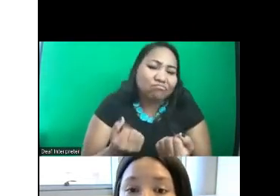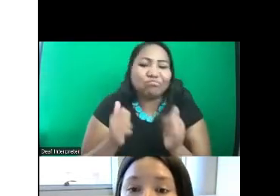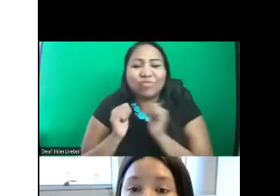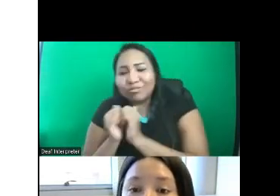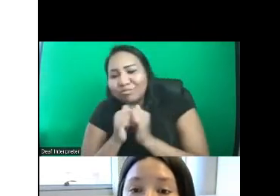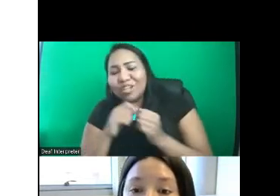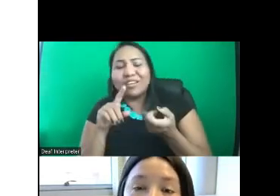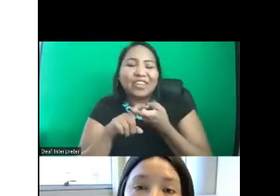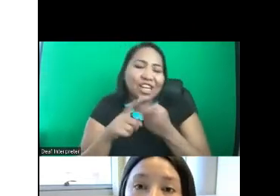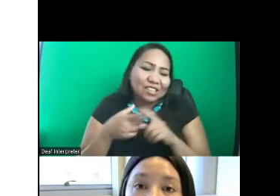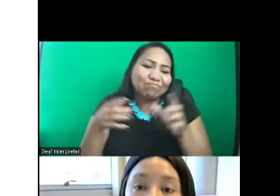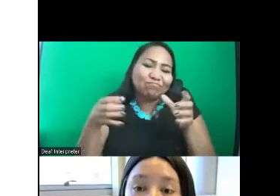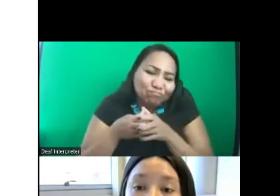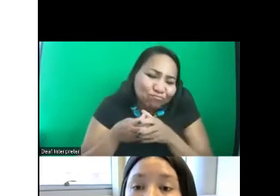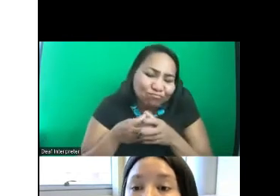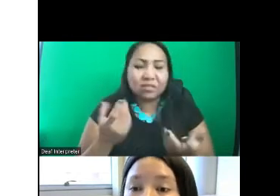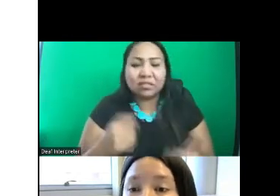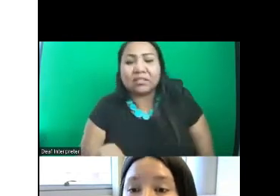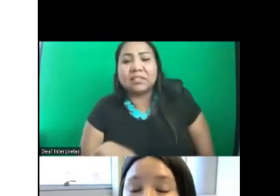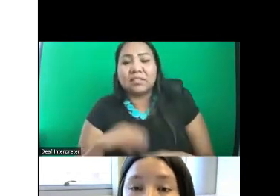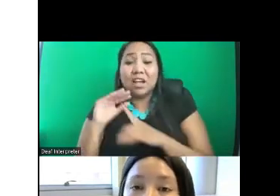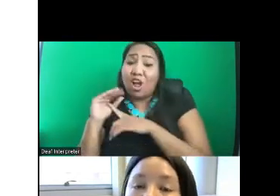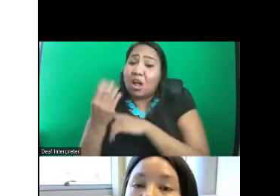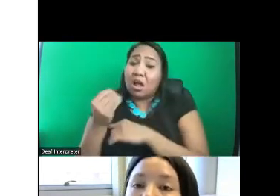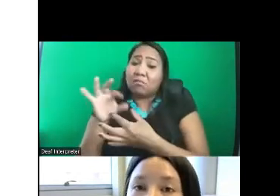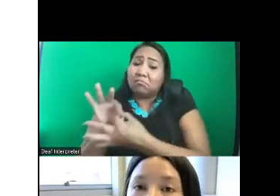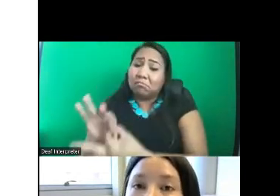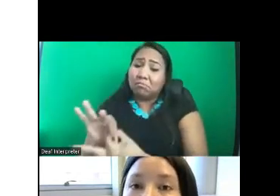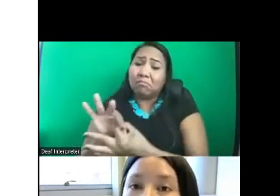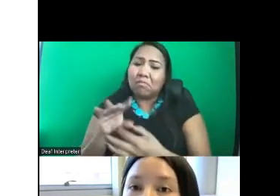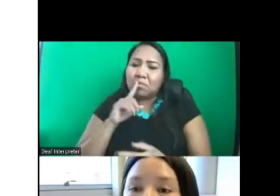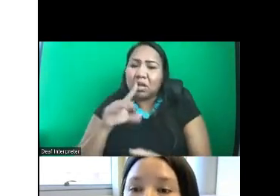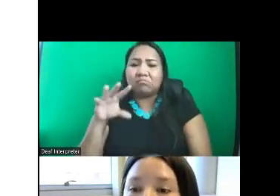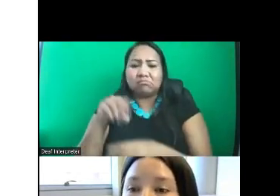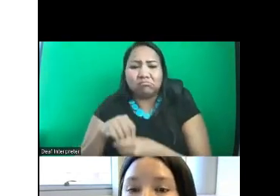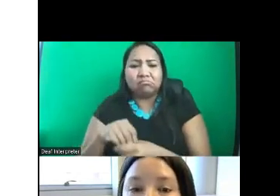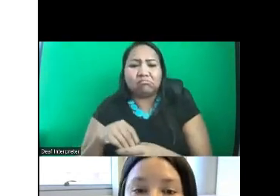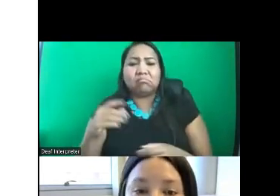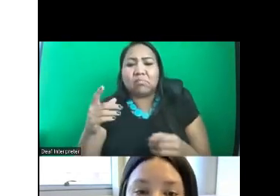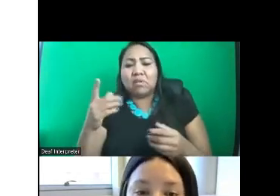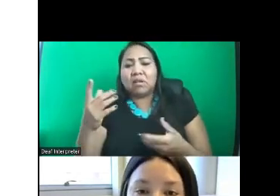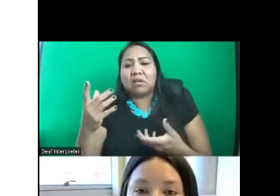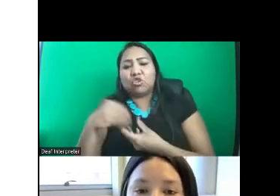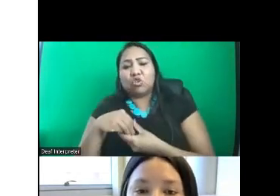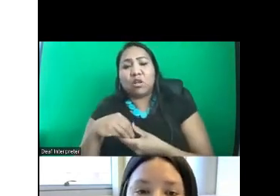after-school programs are another tool to increase cultural engagement for Indigenous youth.